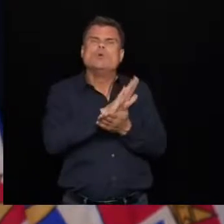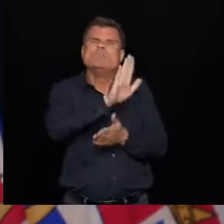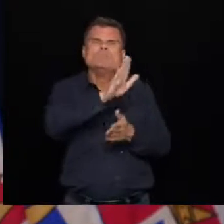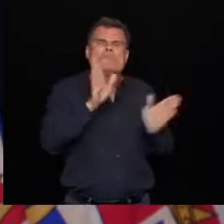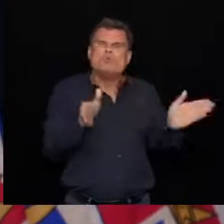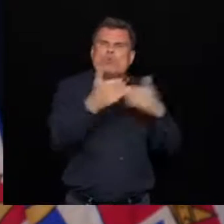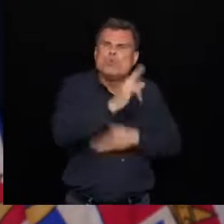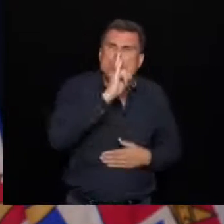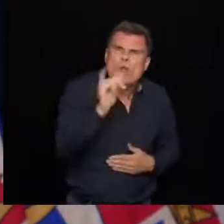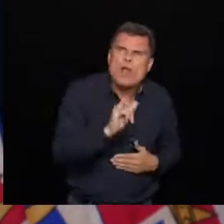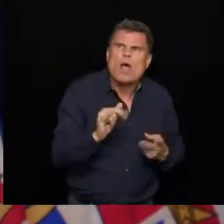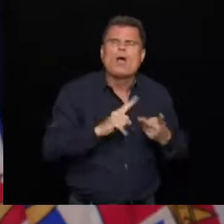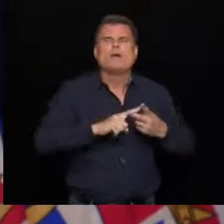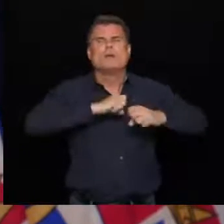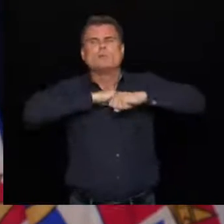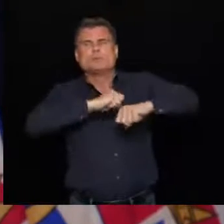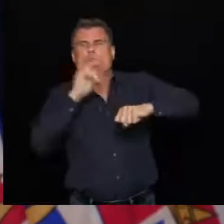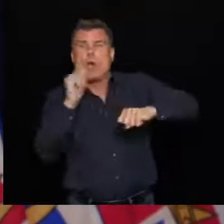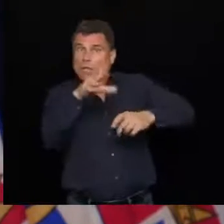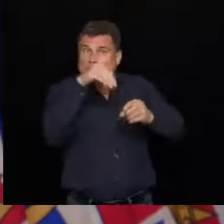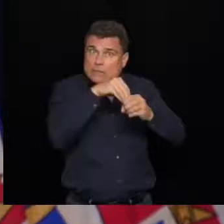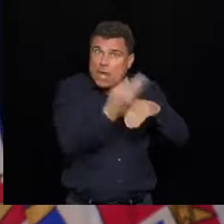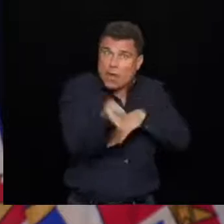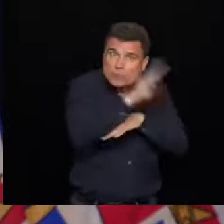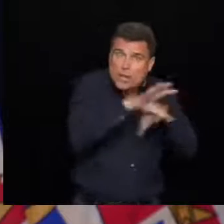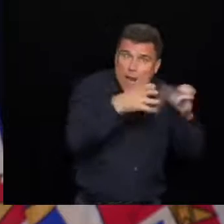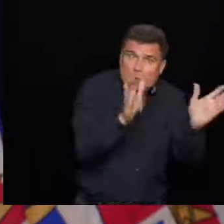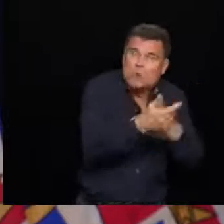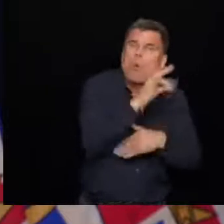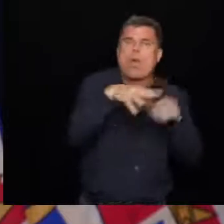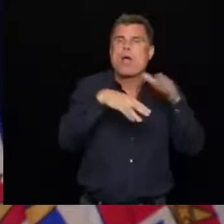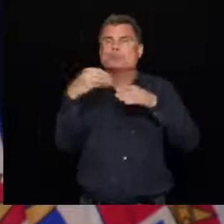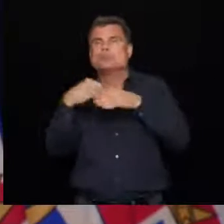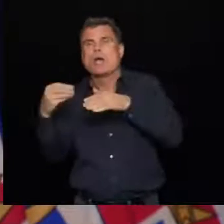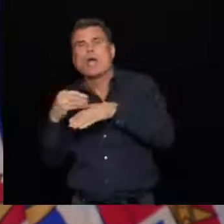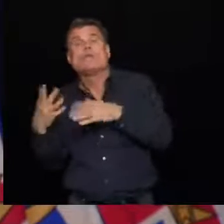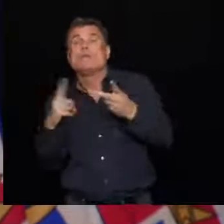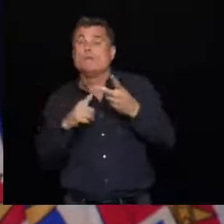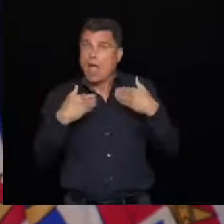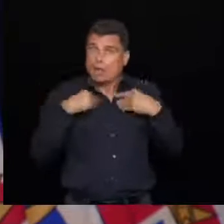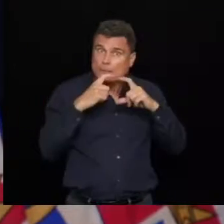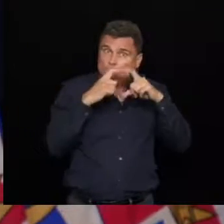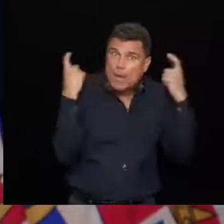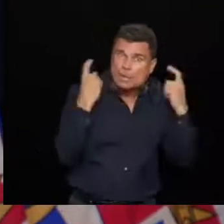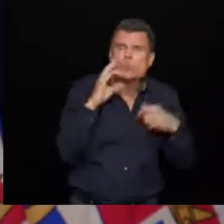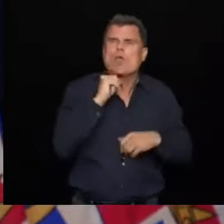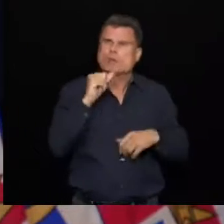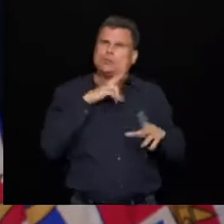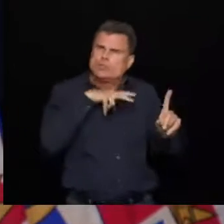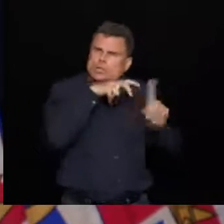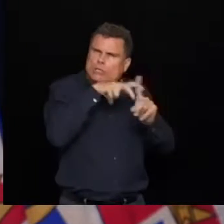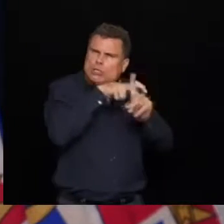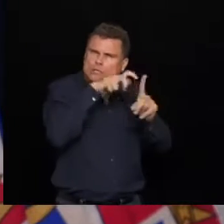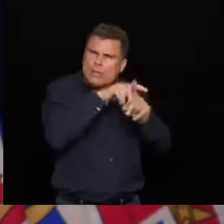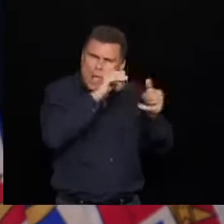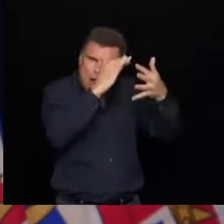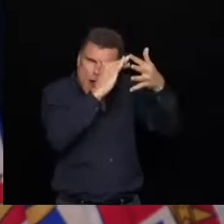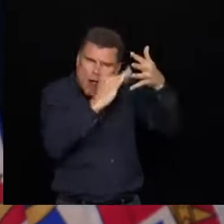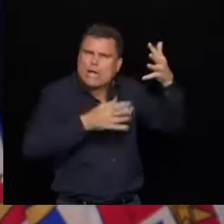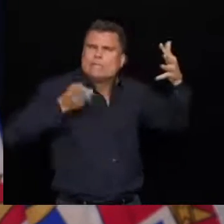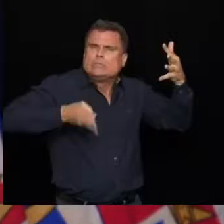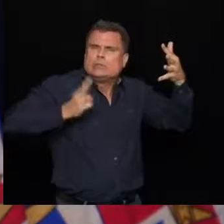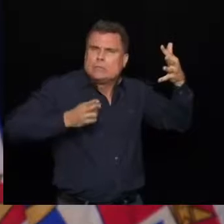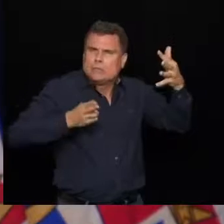So each of those is done on an individual basis. And unless we start to see transmission within a classroom, it would be